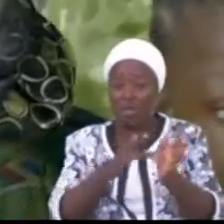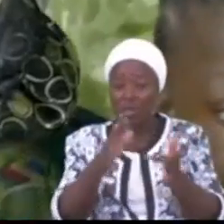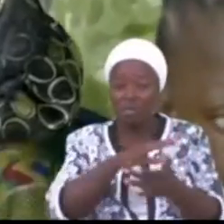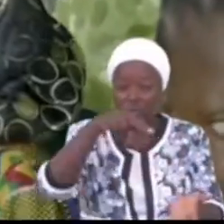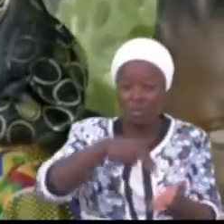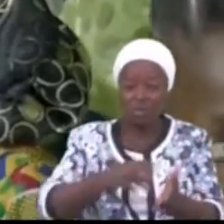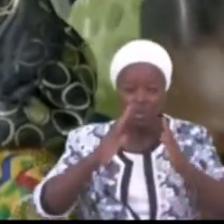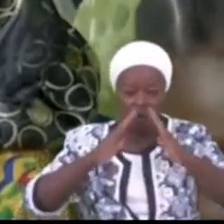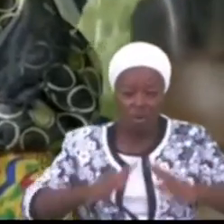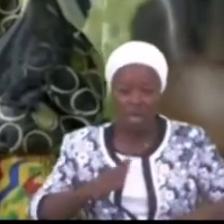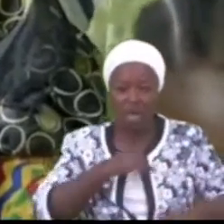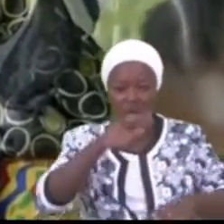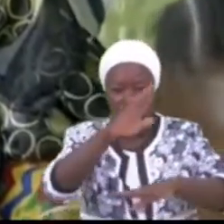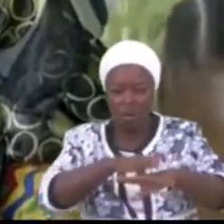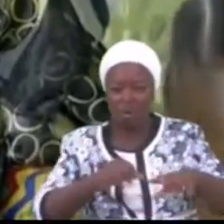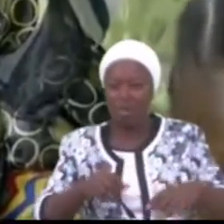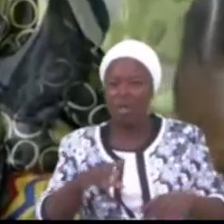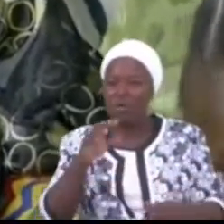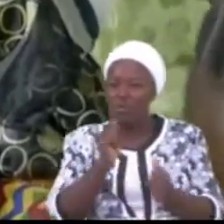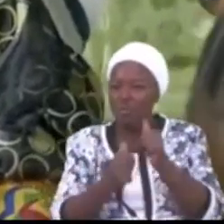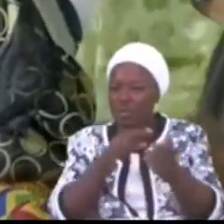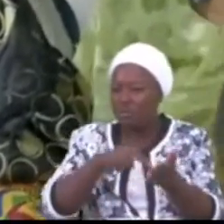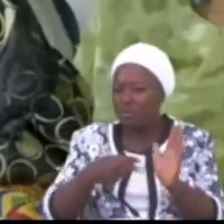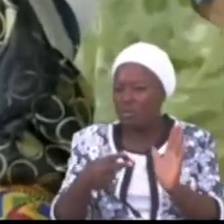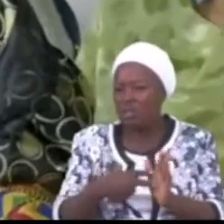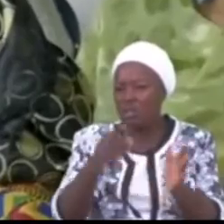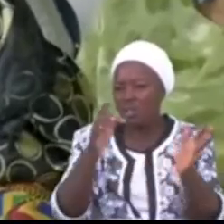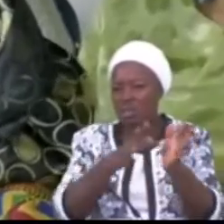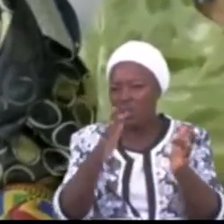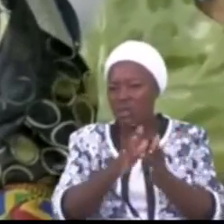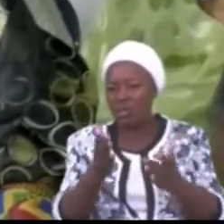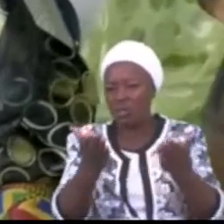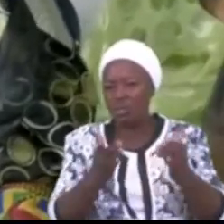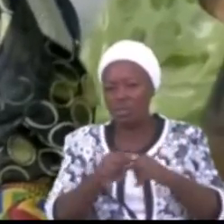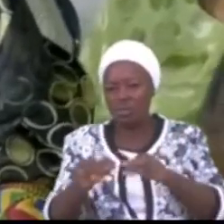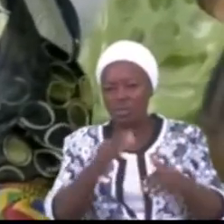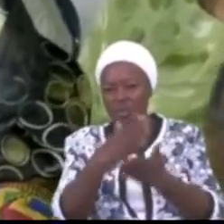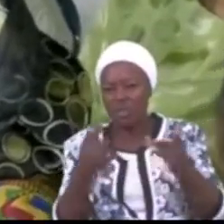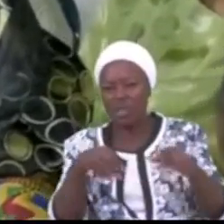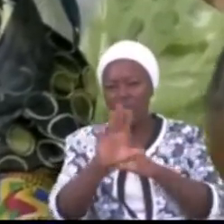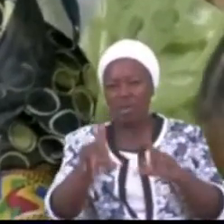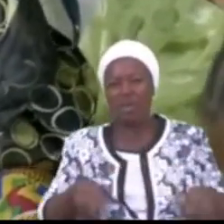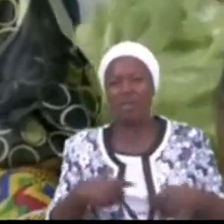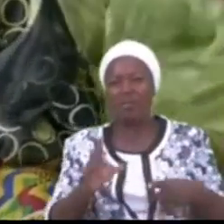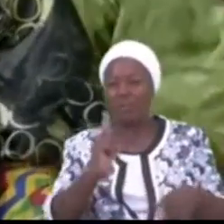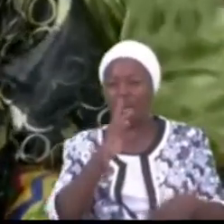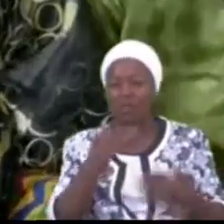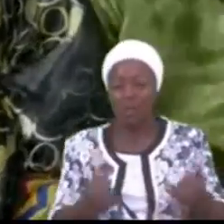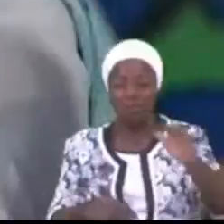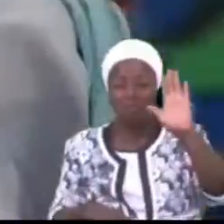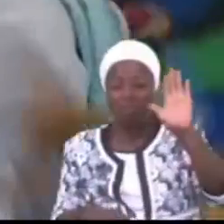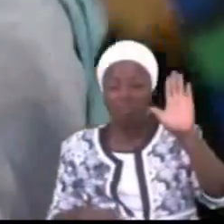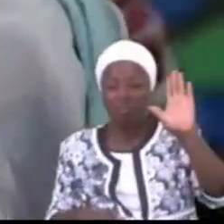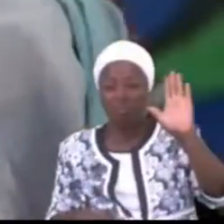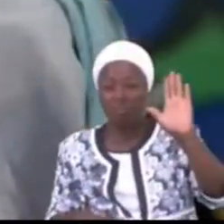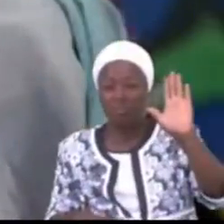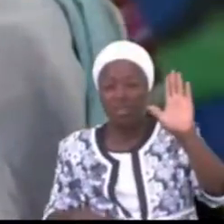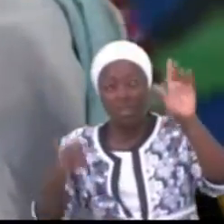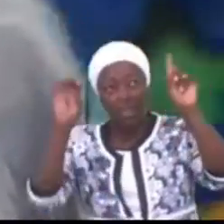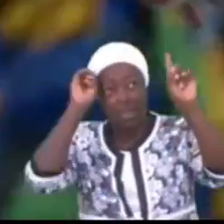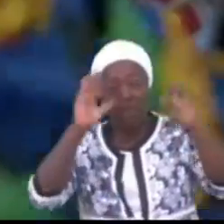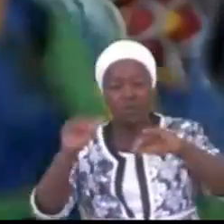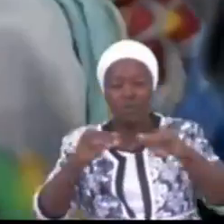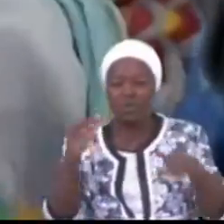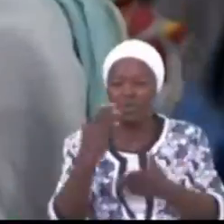it means he wants to do something in your life. Where are you? He'll do something